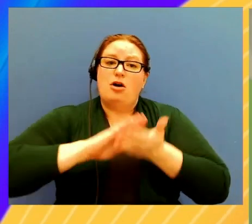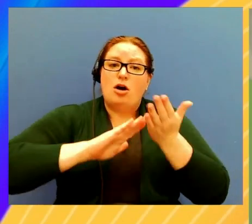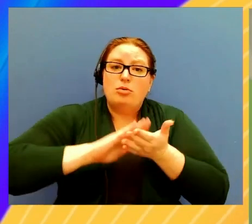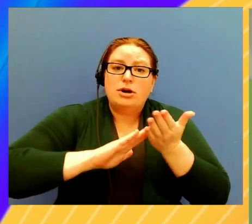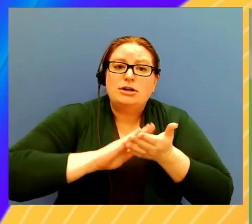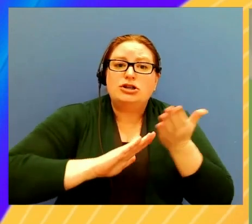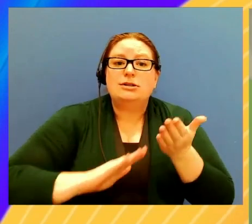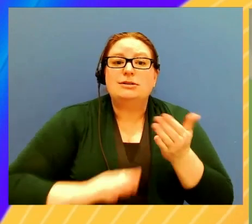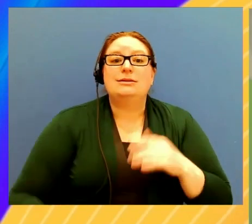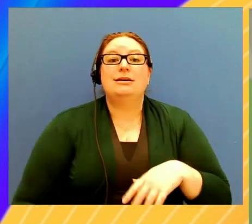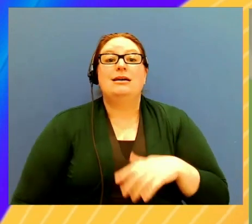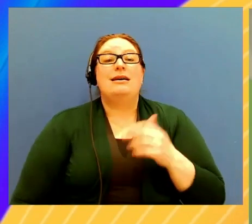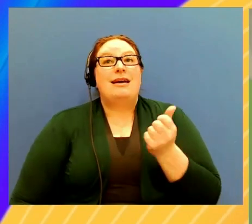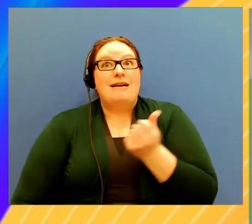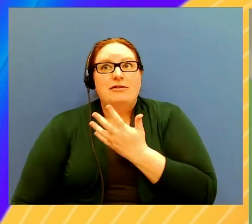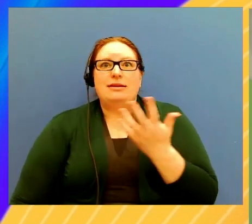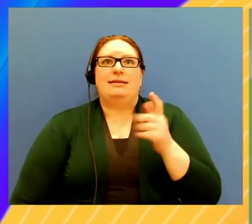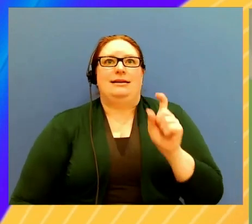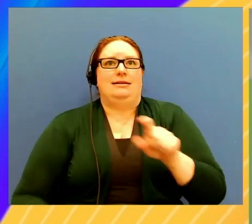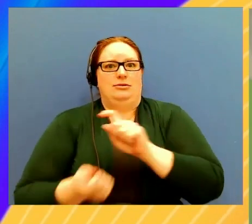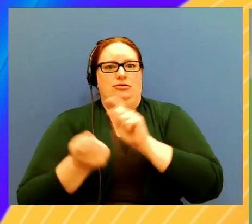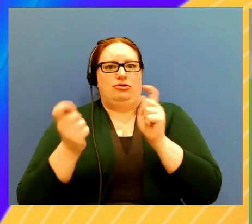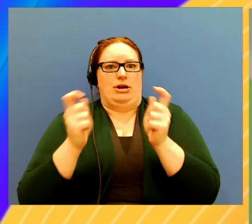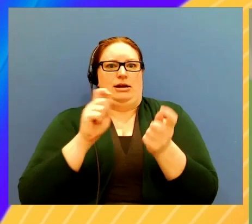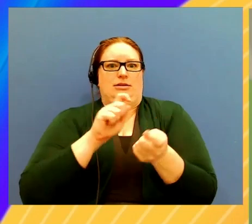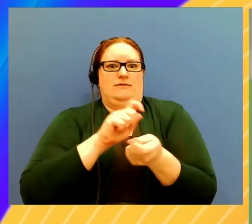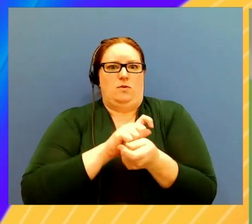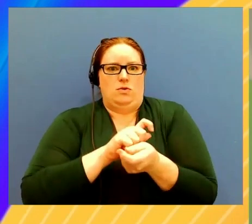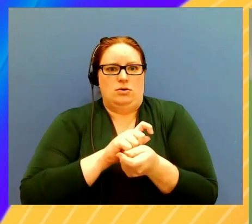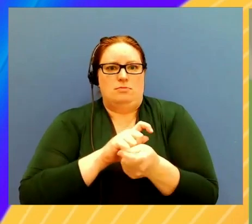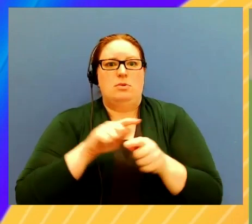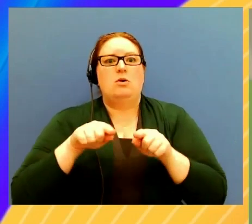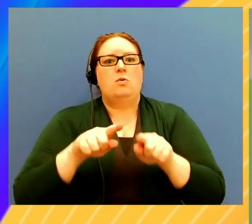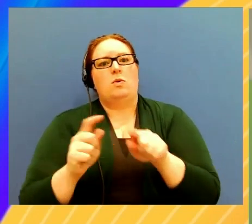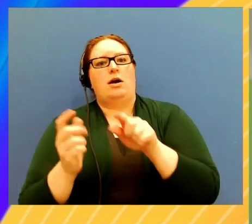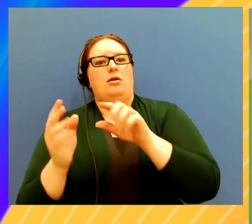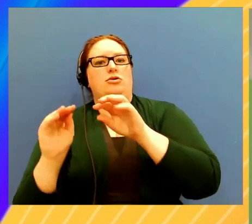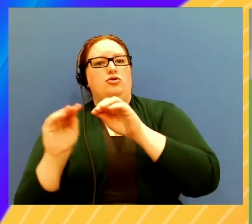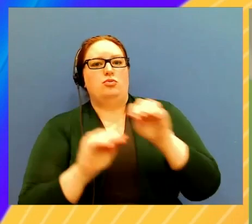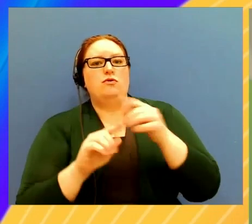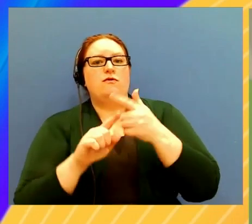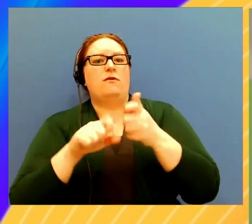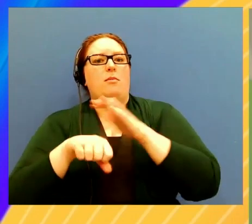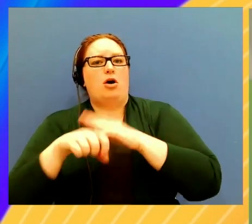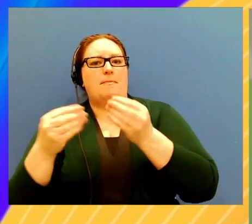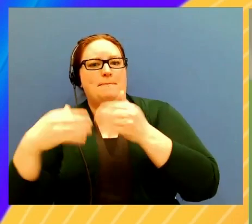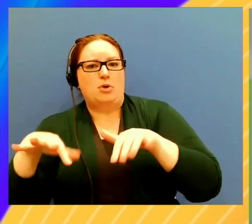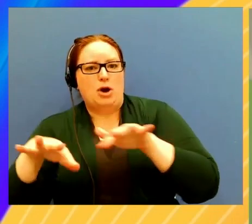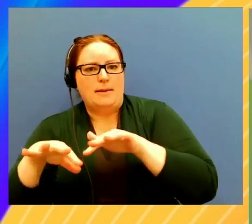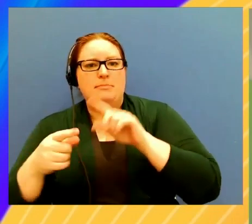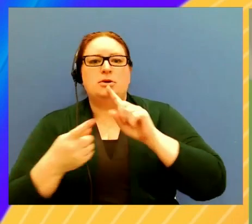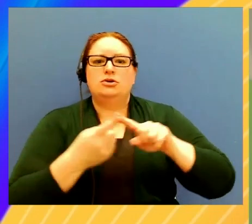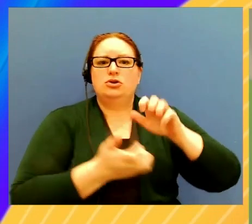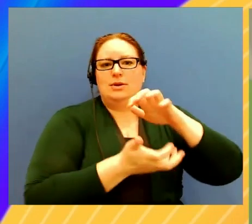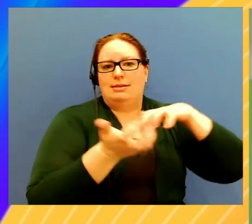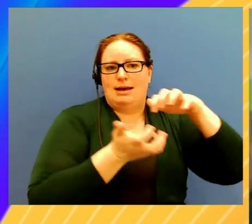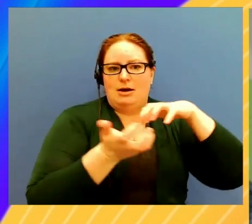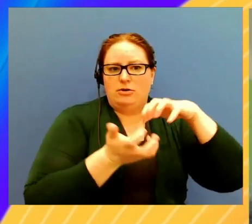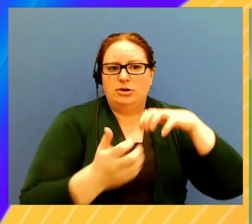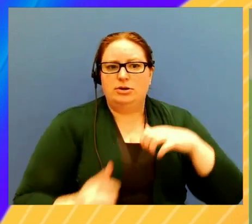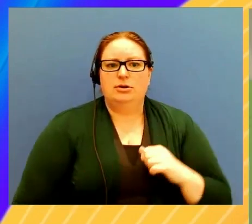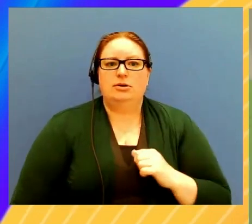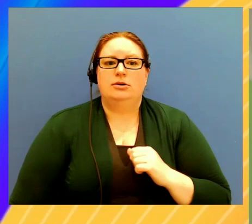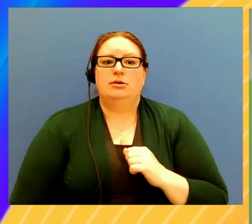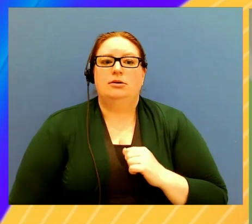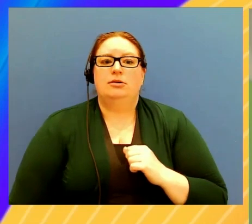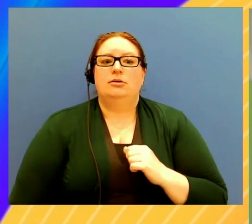to transform as you actually move things from on-premise to the cloud. And it makes sense because if you think about when we